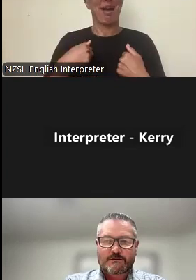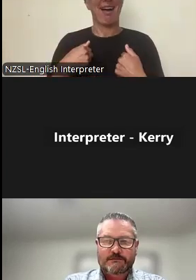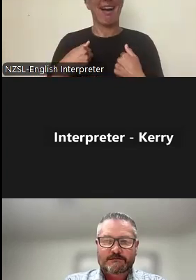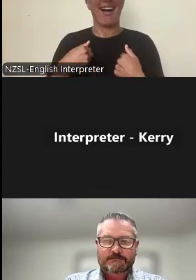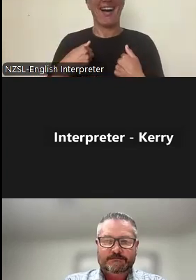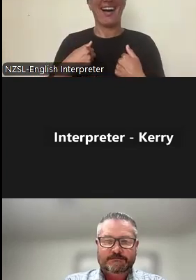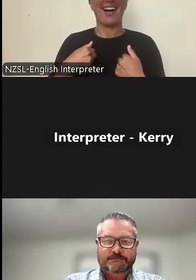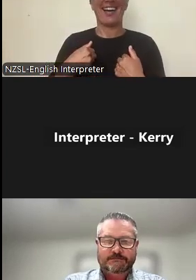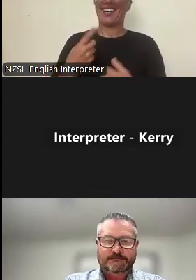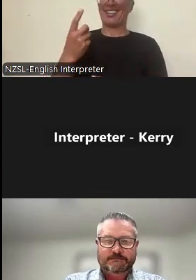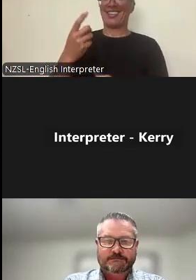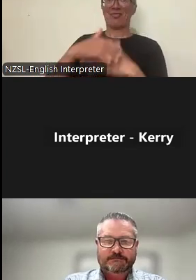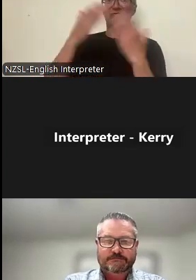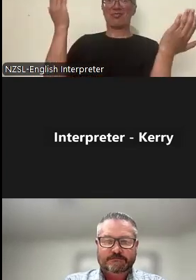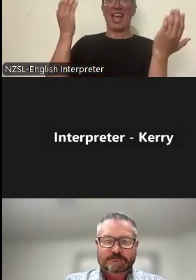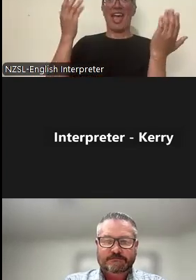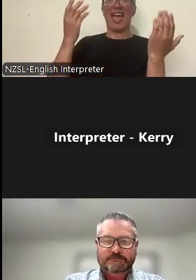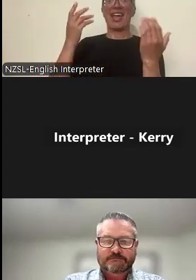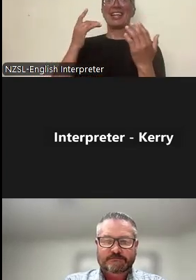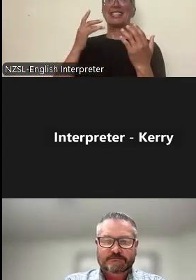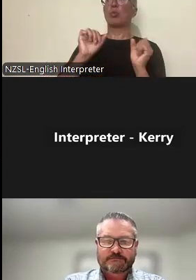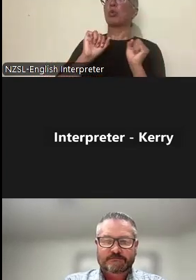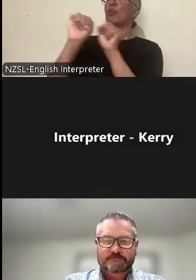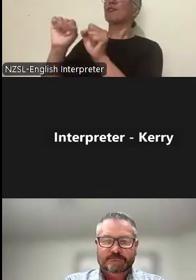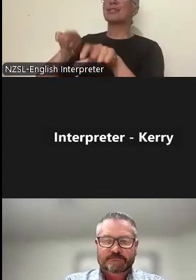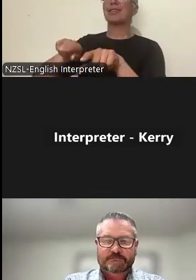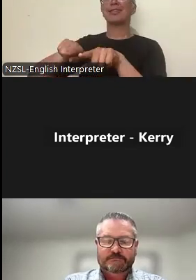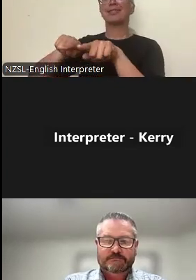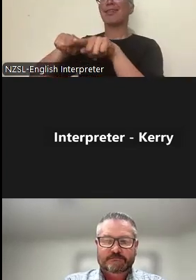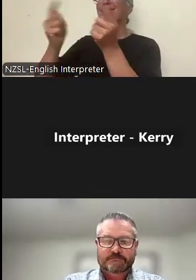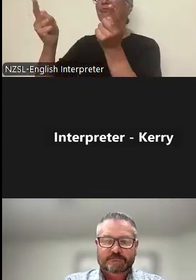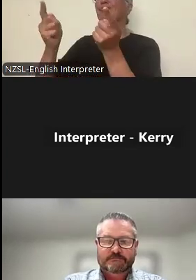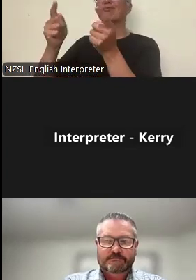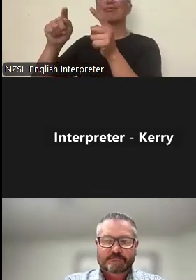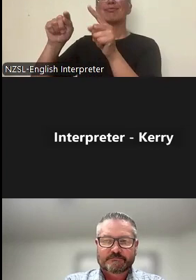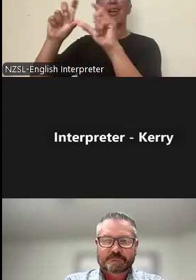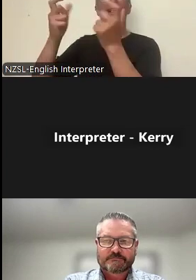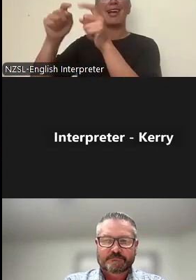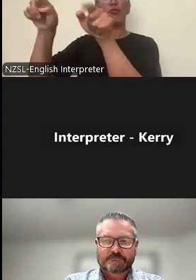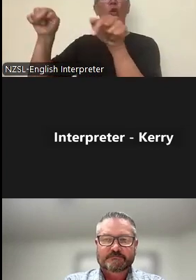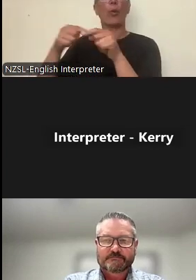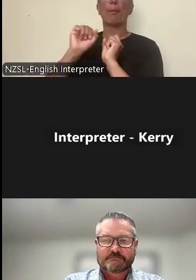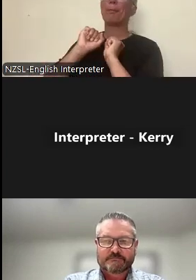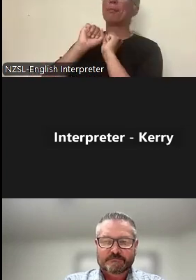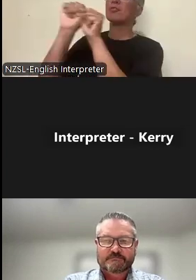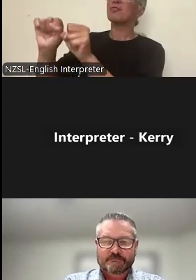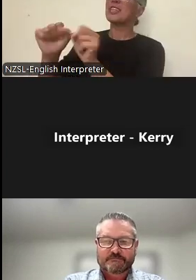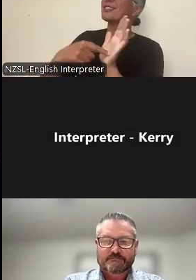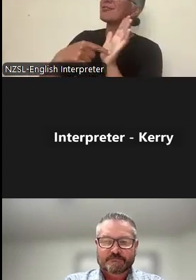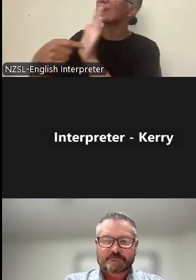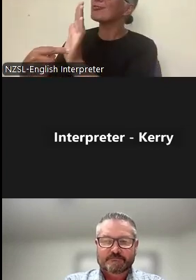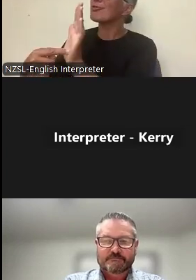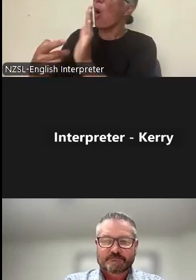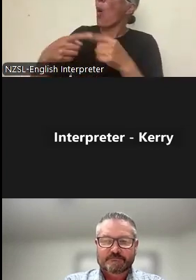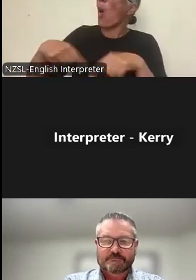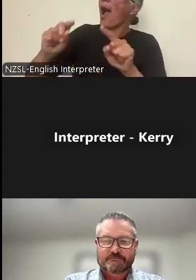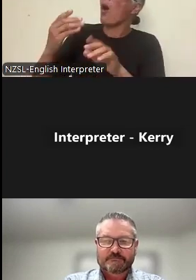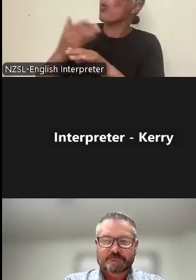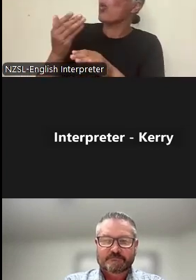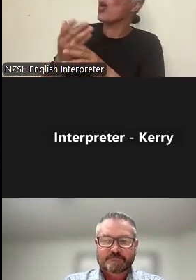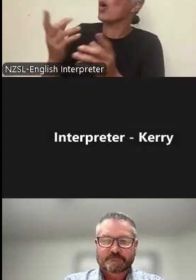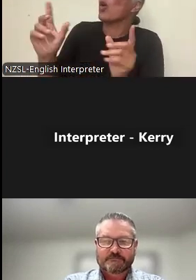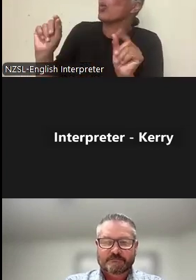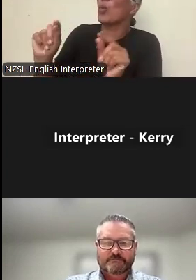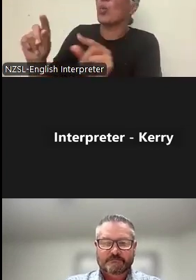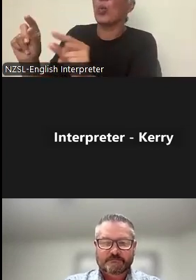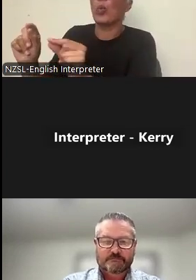days where we went into each other's classrooms for that, and that process of sharing the work that we had done by